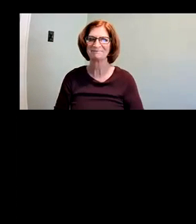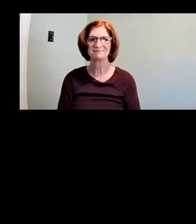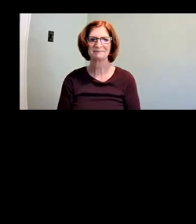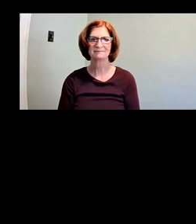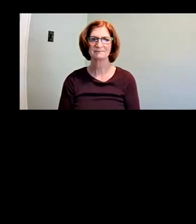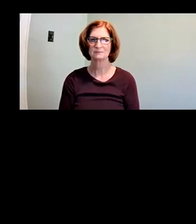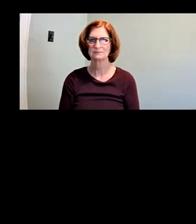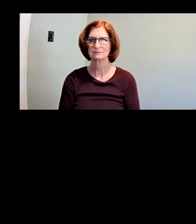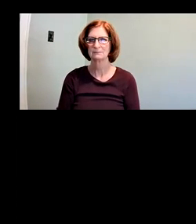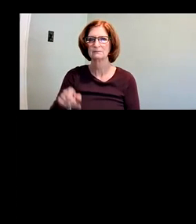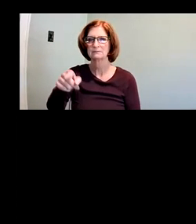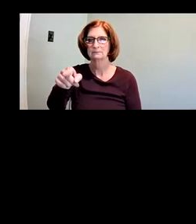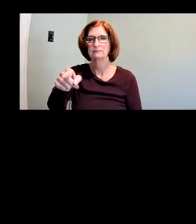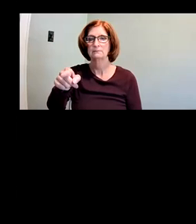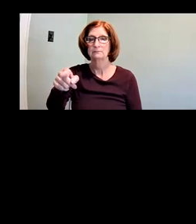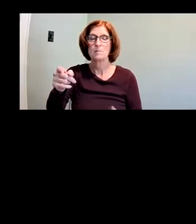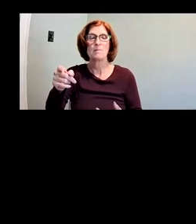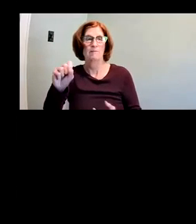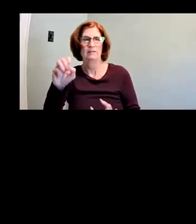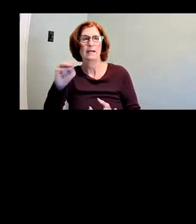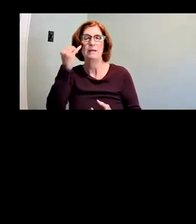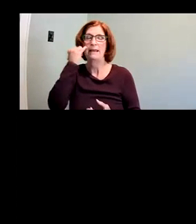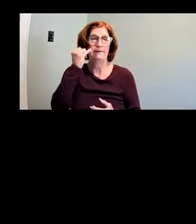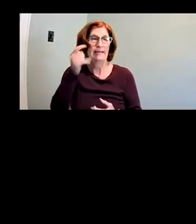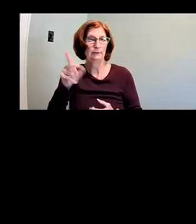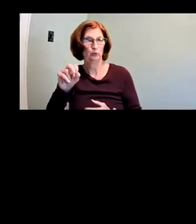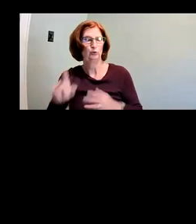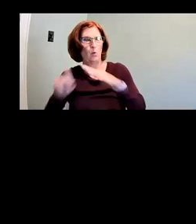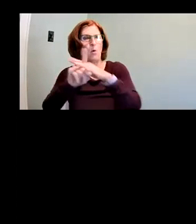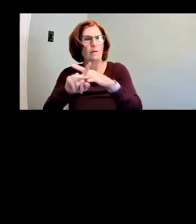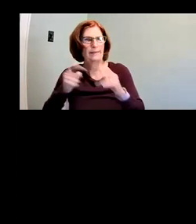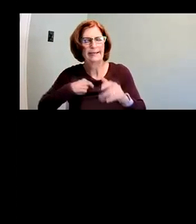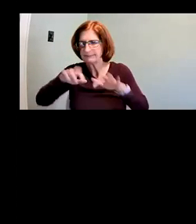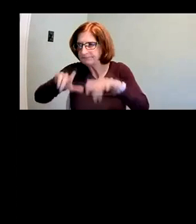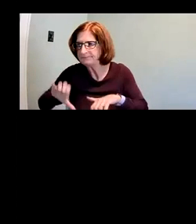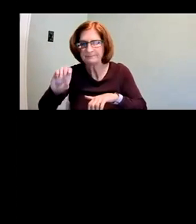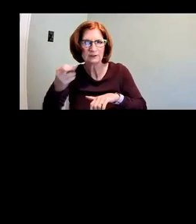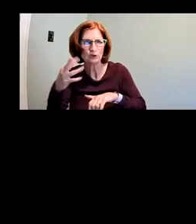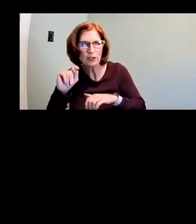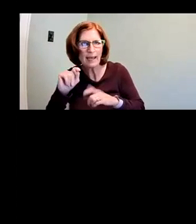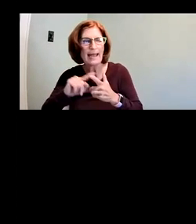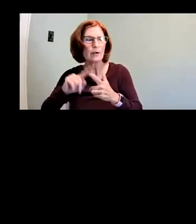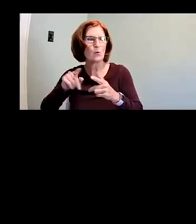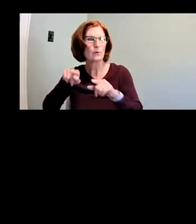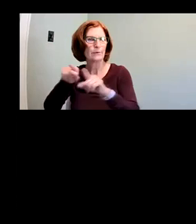If they are, maybe they can just at some point signal themselves in the chat or Q&A or something.